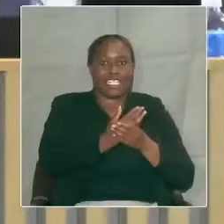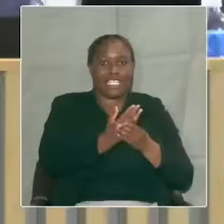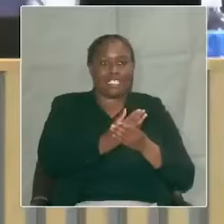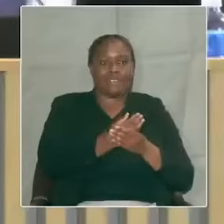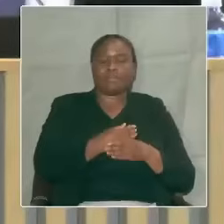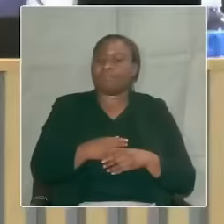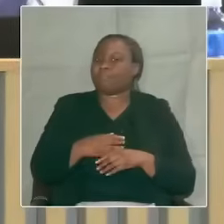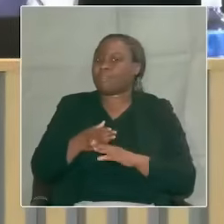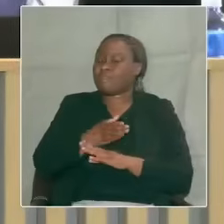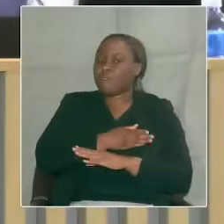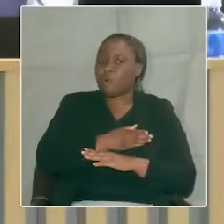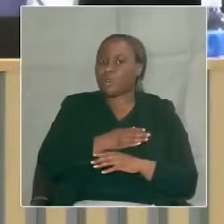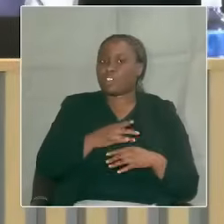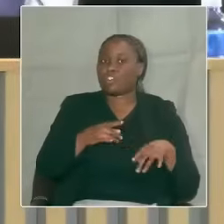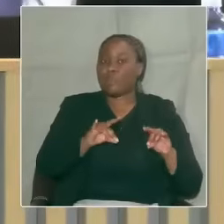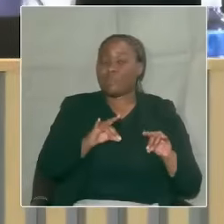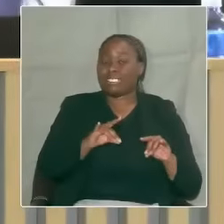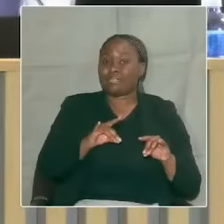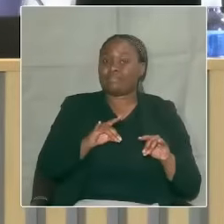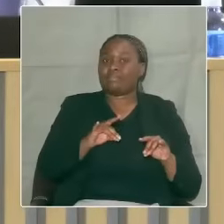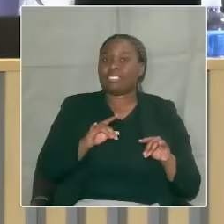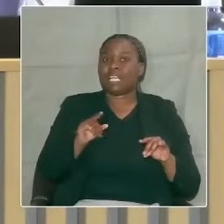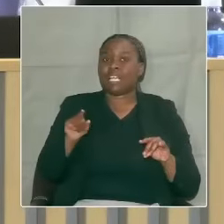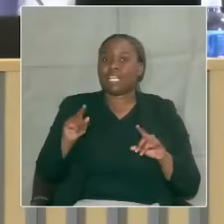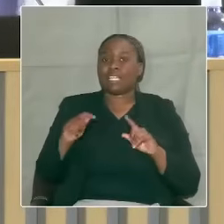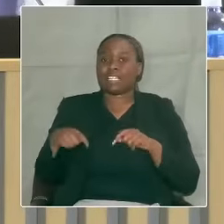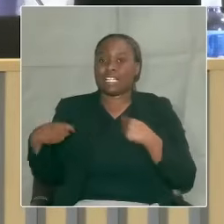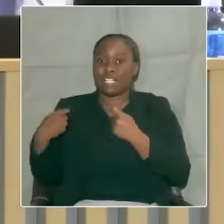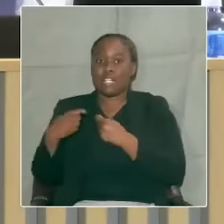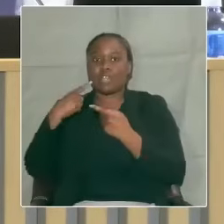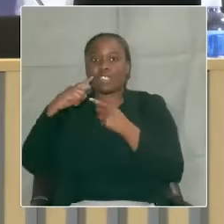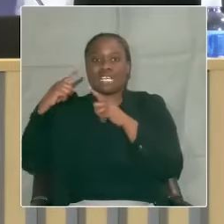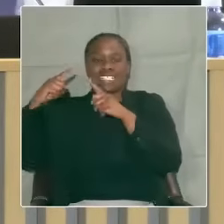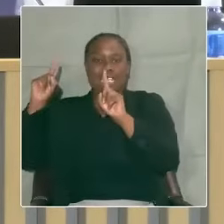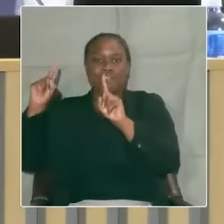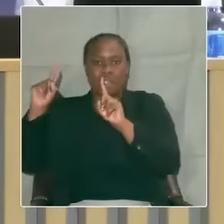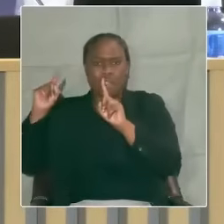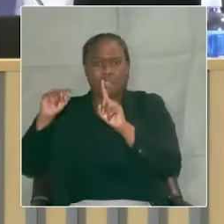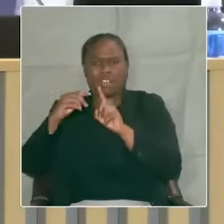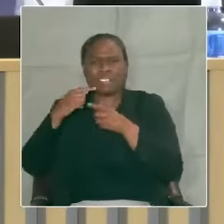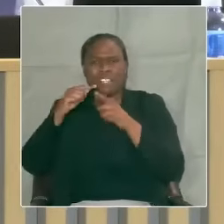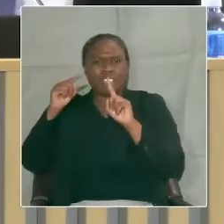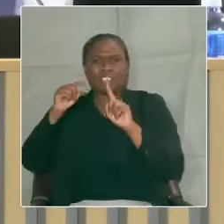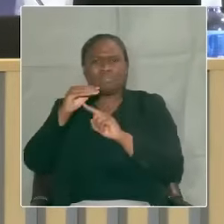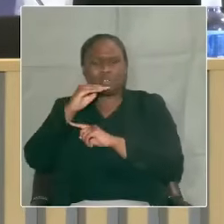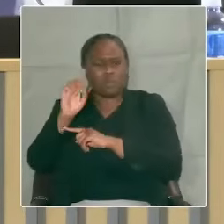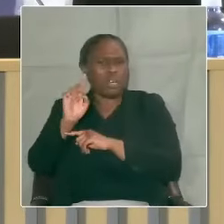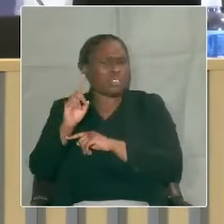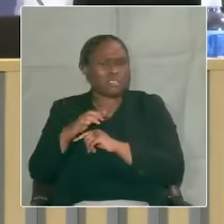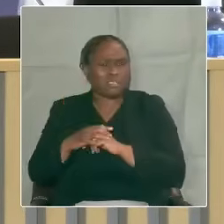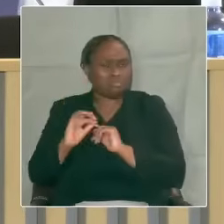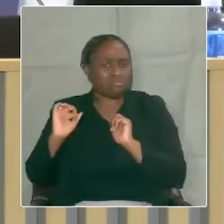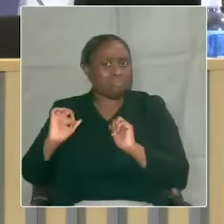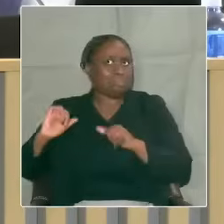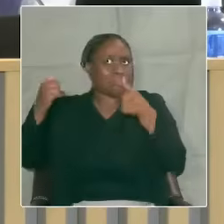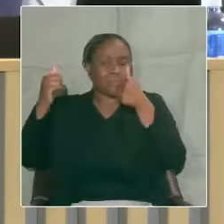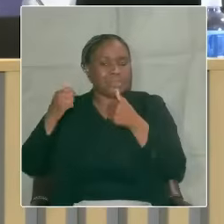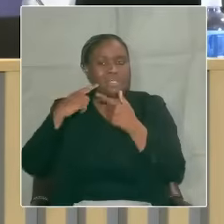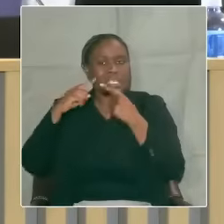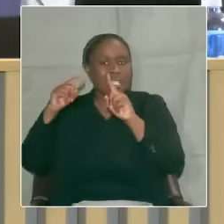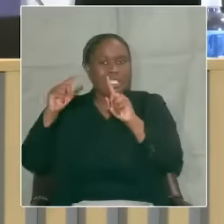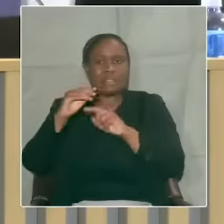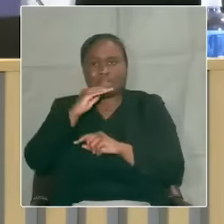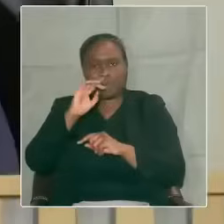was asking you, when you say the task team was hugely successful, what does success mean? And at that time,